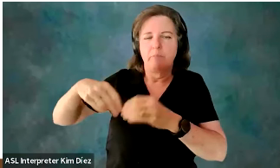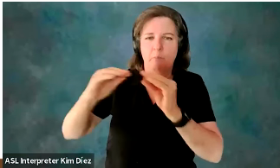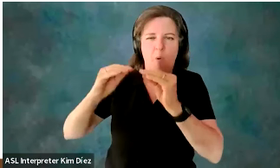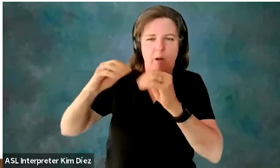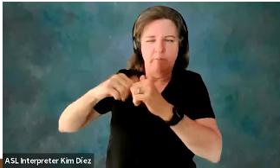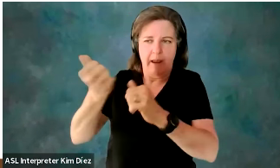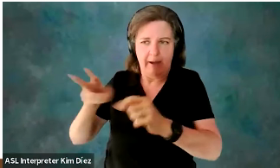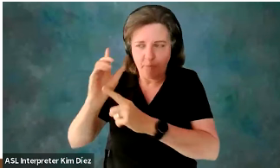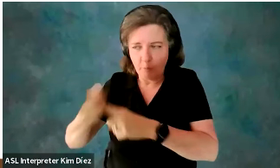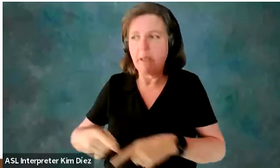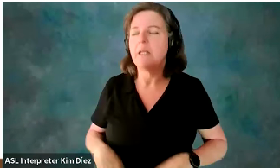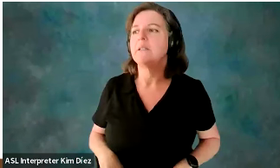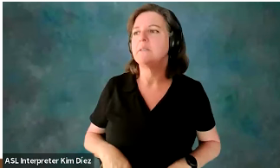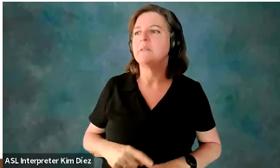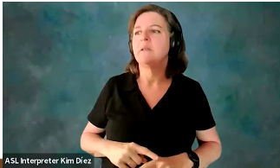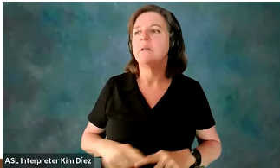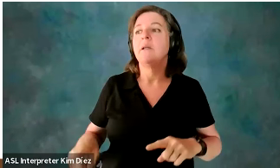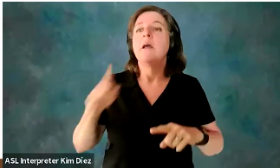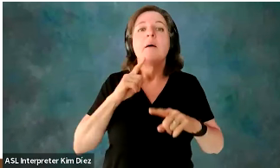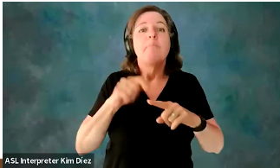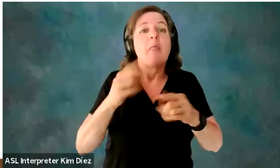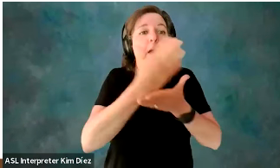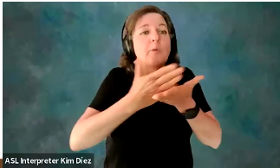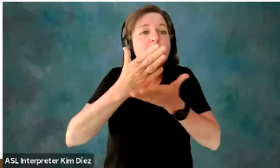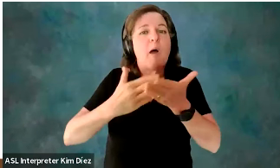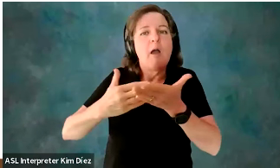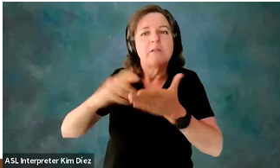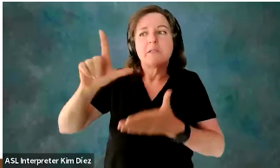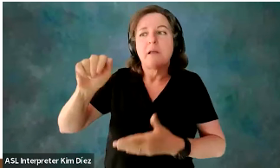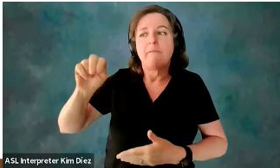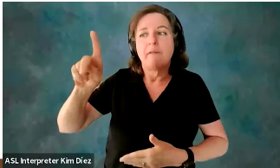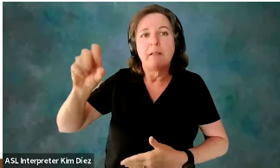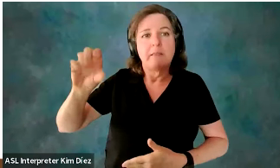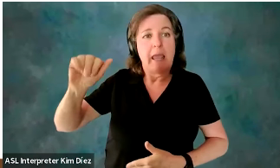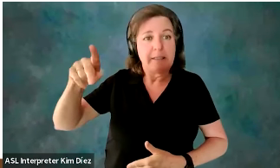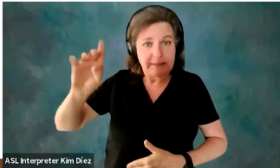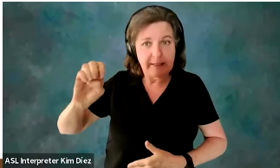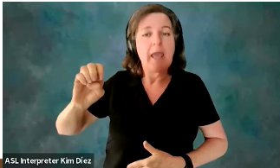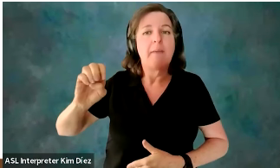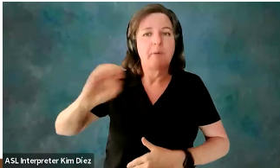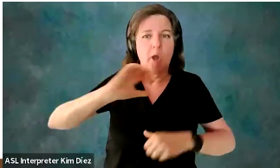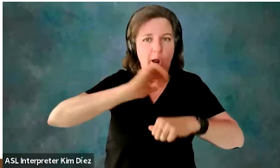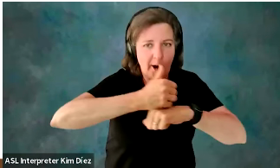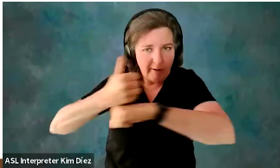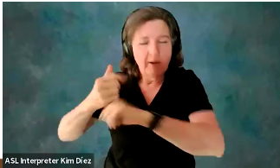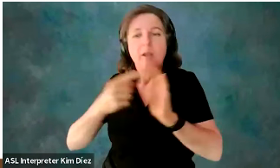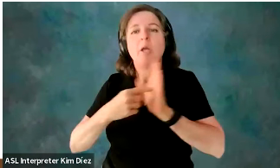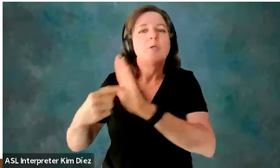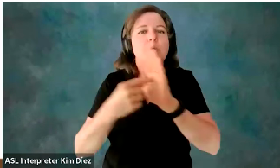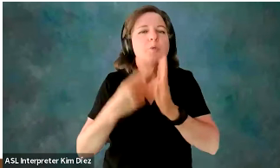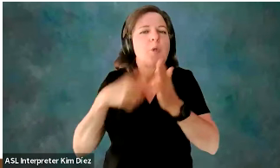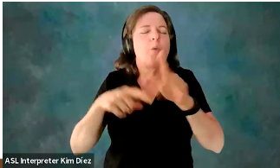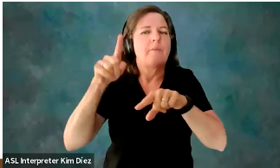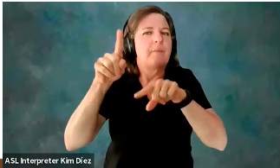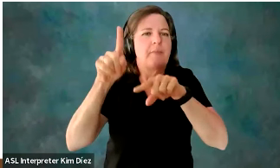we designate the segments in the area, and we identify what the